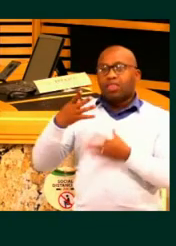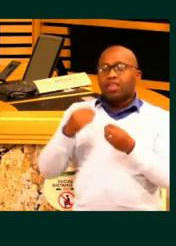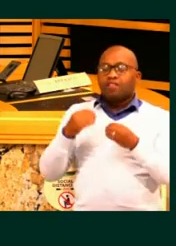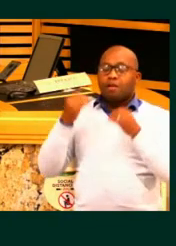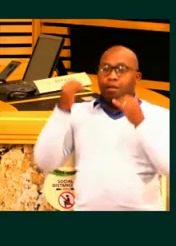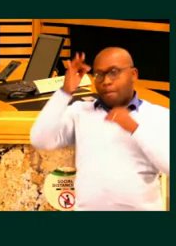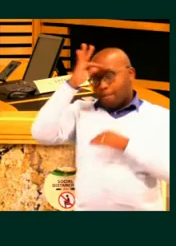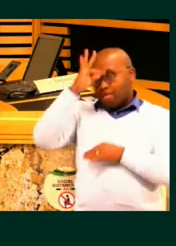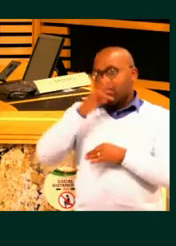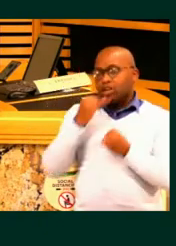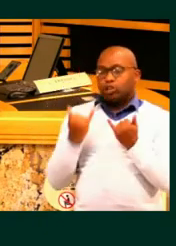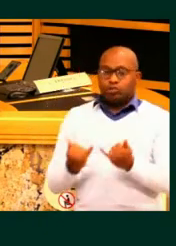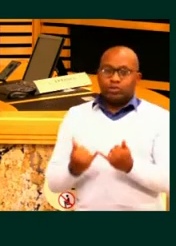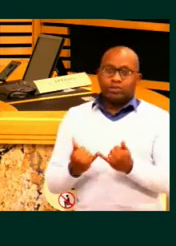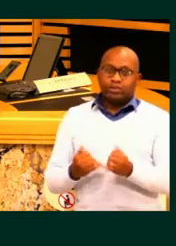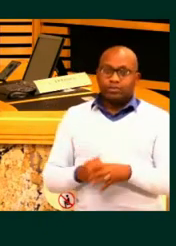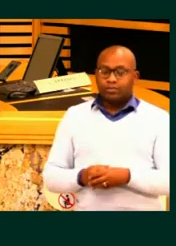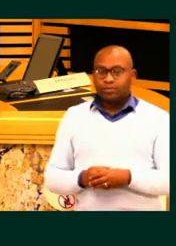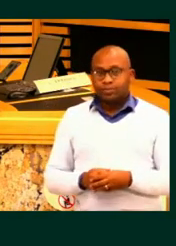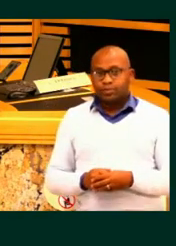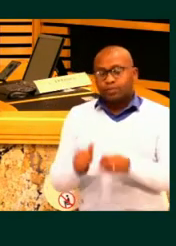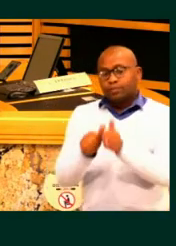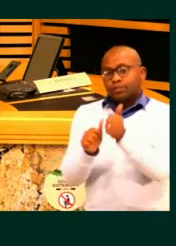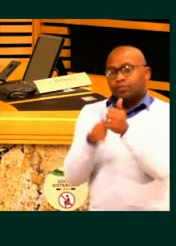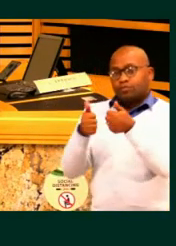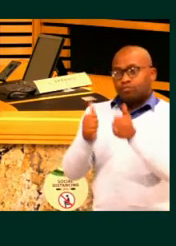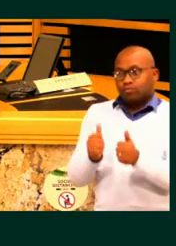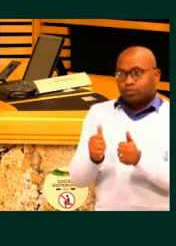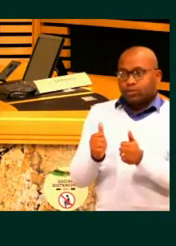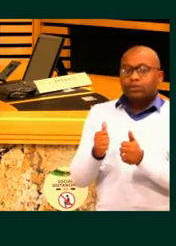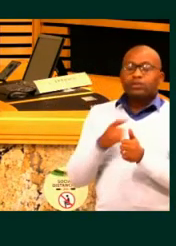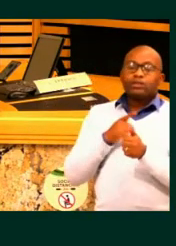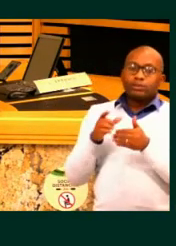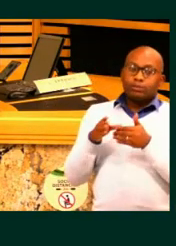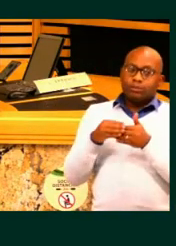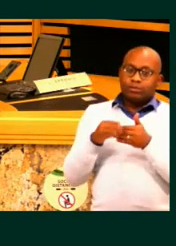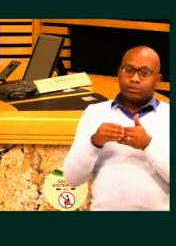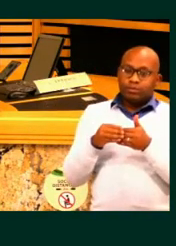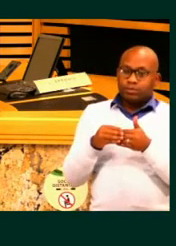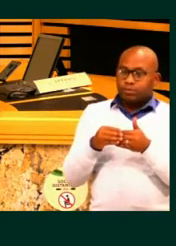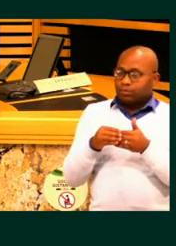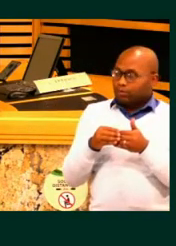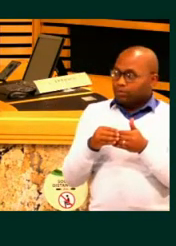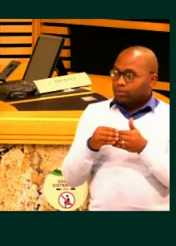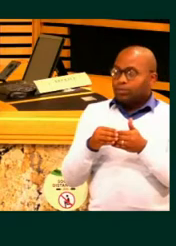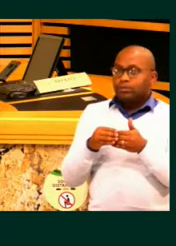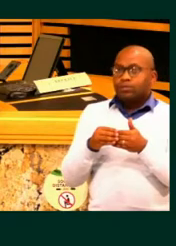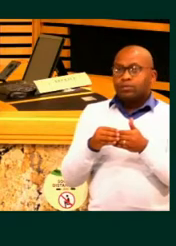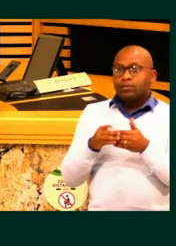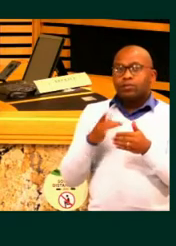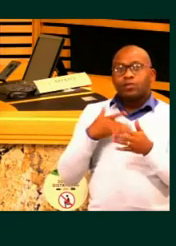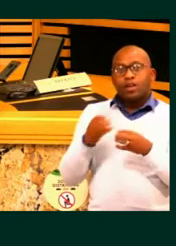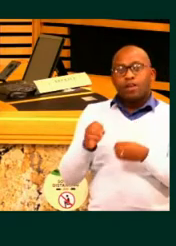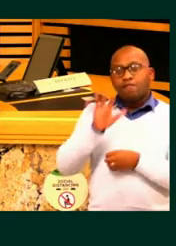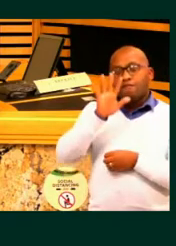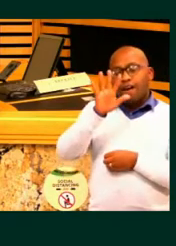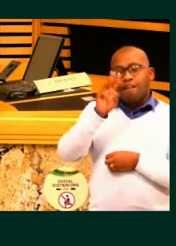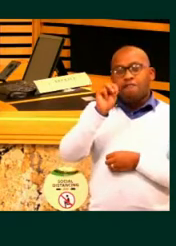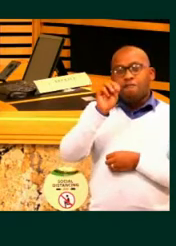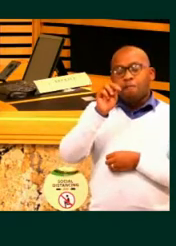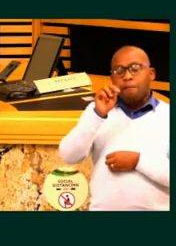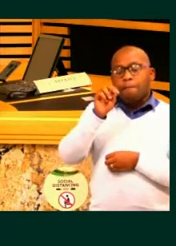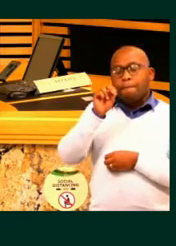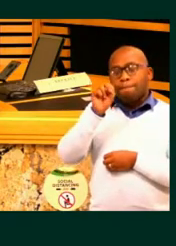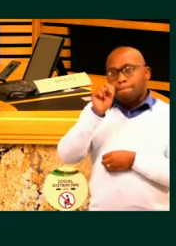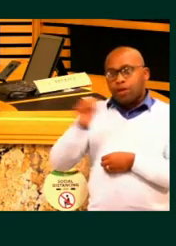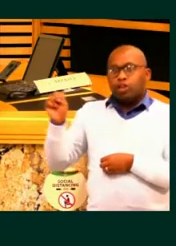day honorable Deputy chair of chairs and honorable members there are approximately 5 million South Africans that